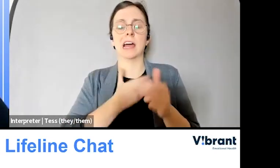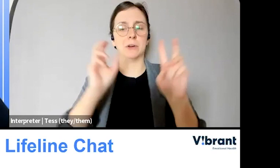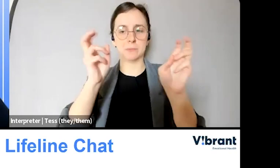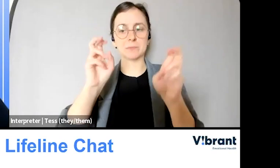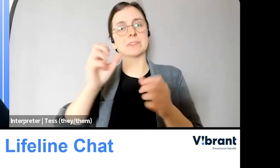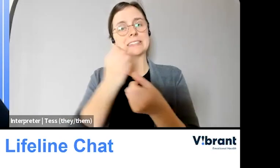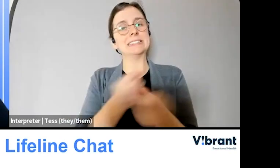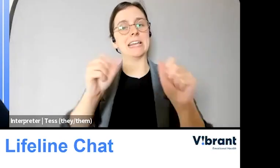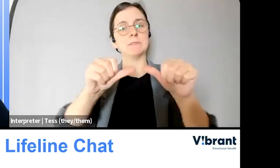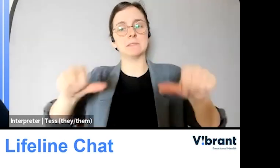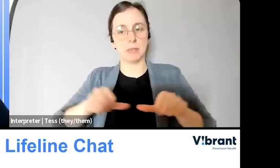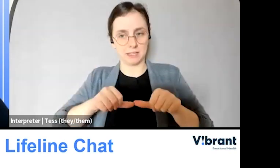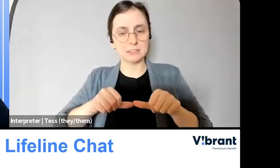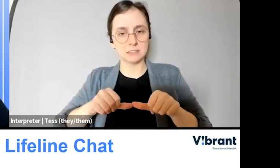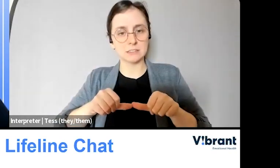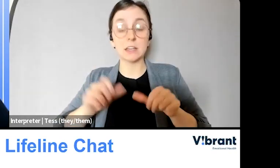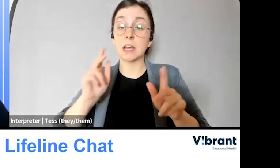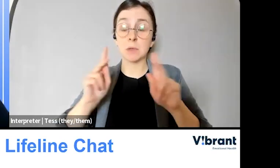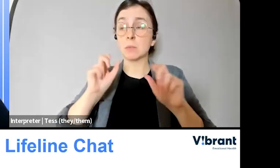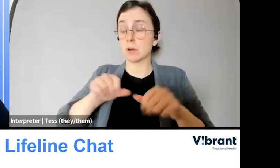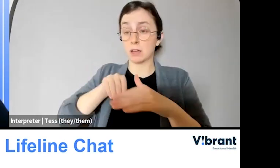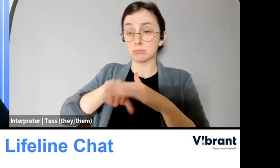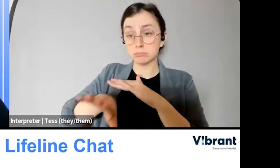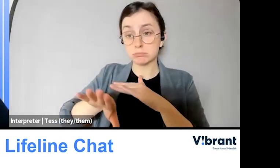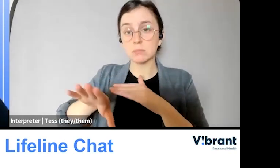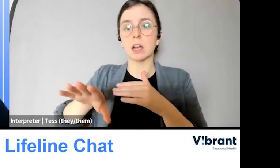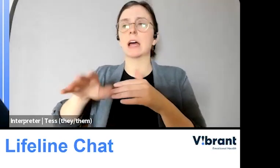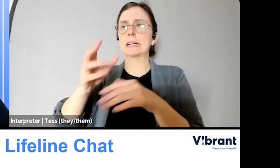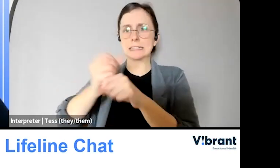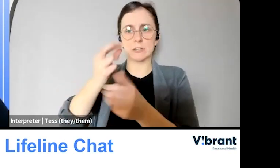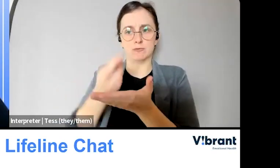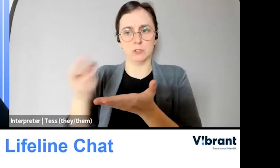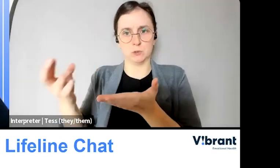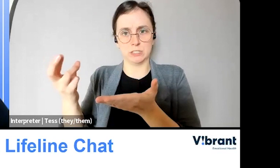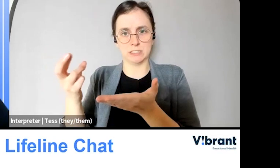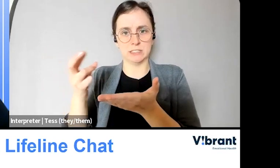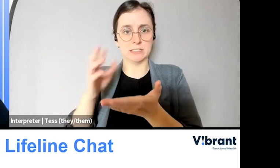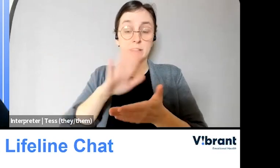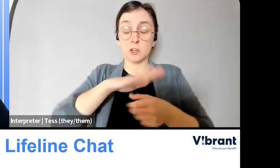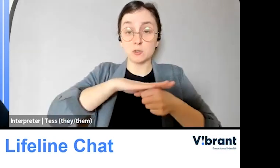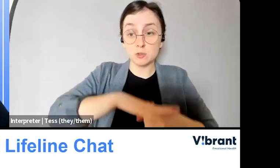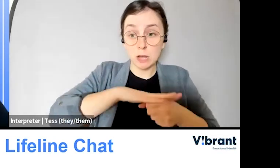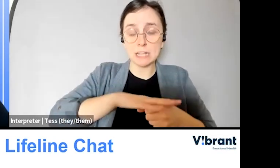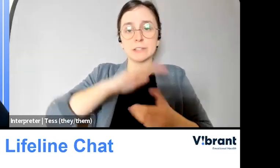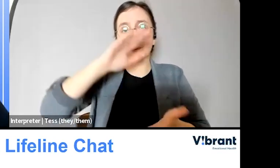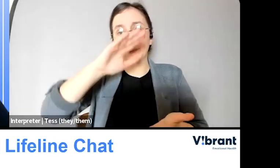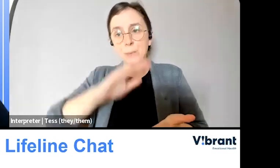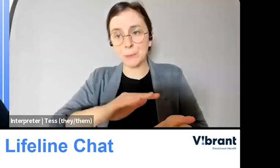to get resources to help de-escalate their stress. There are